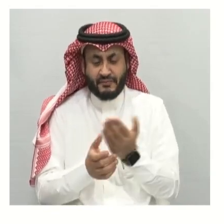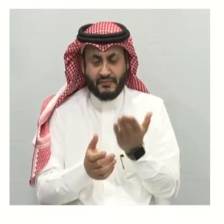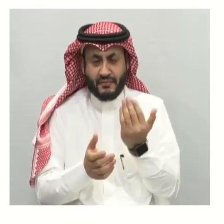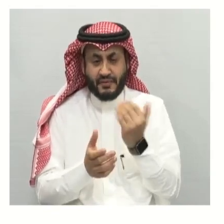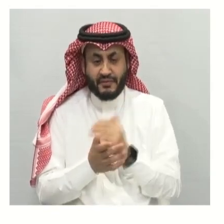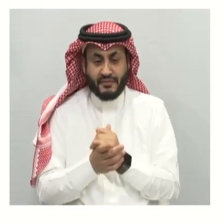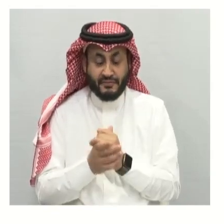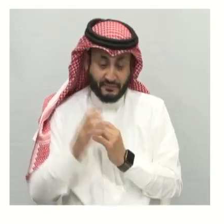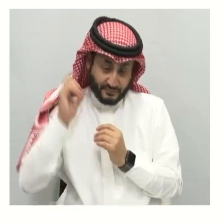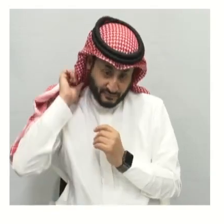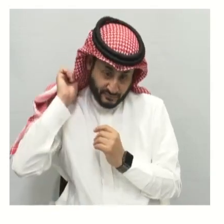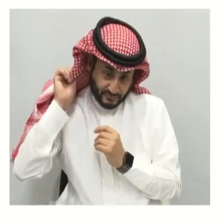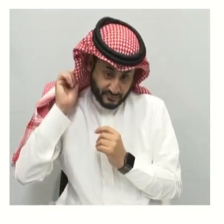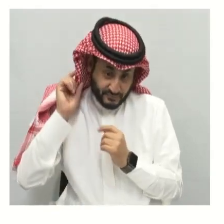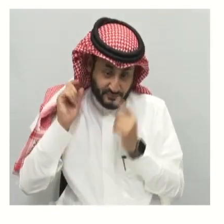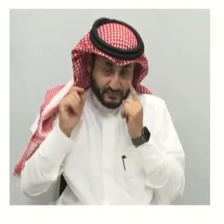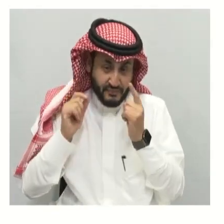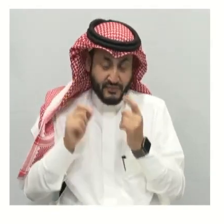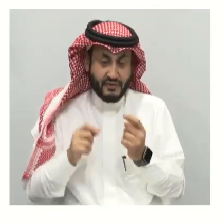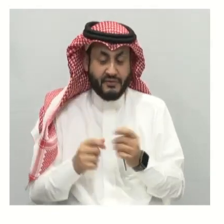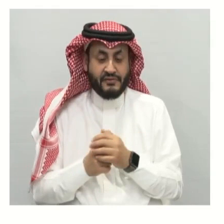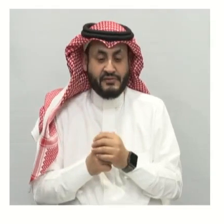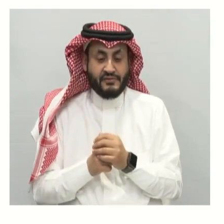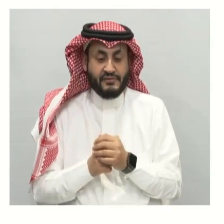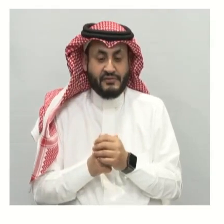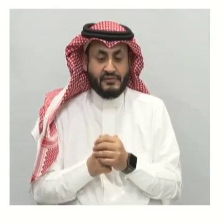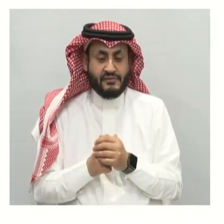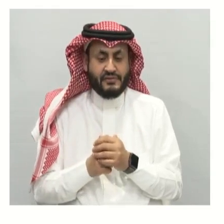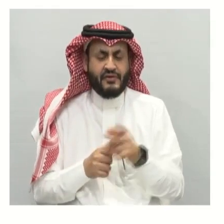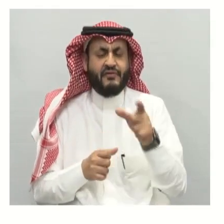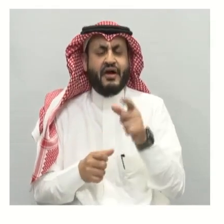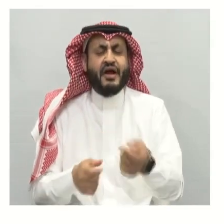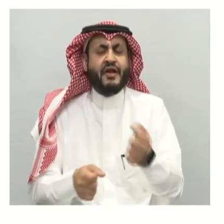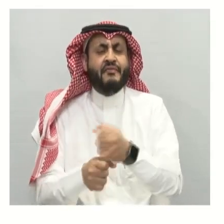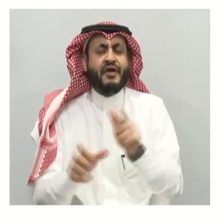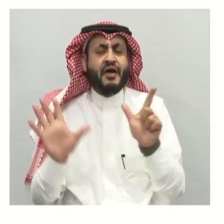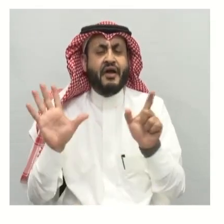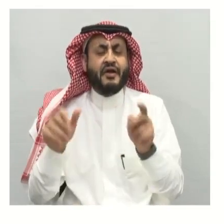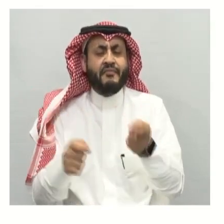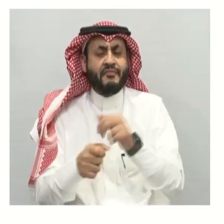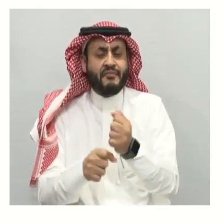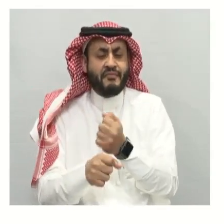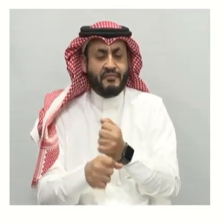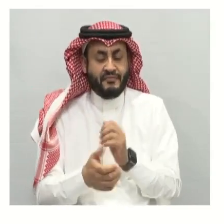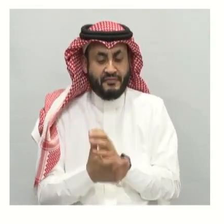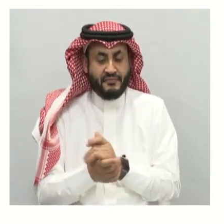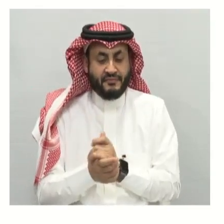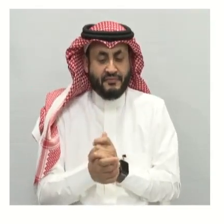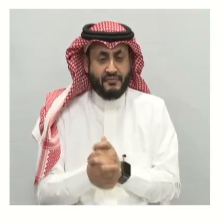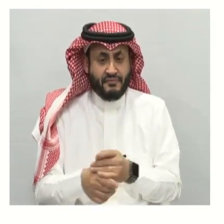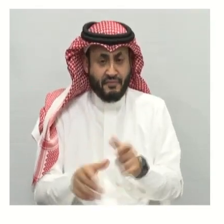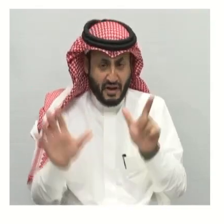that, let's just revisit. We talked about doing certain things during certain days of